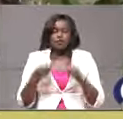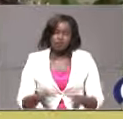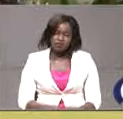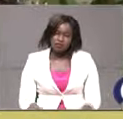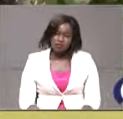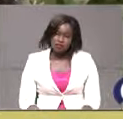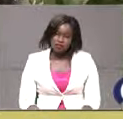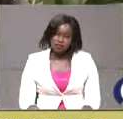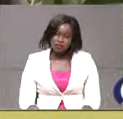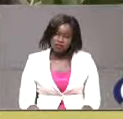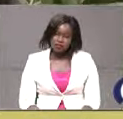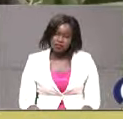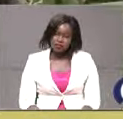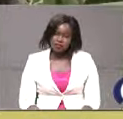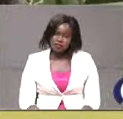and the